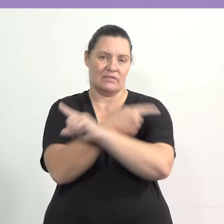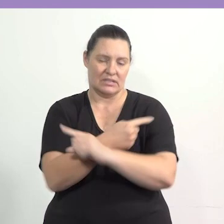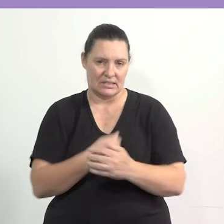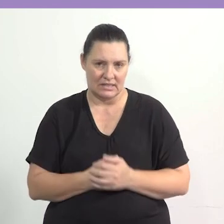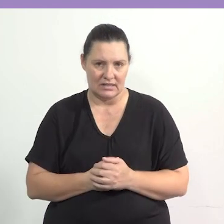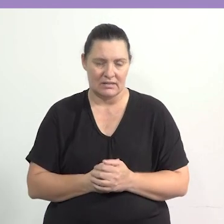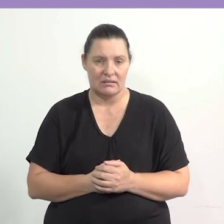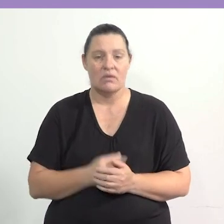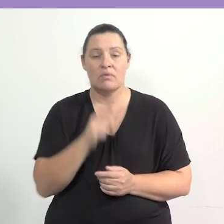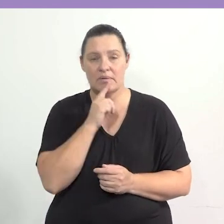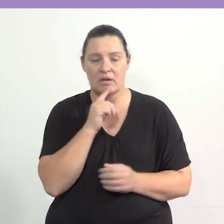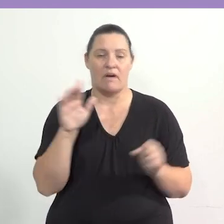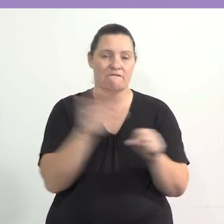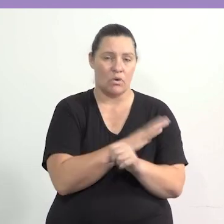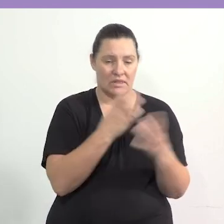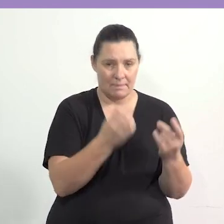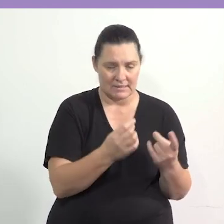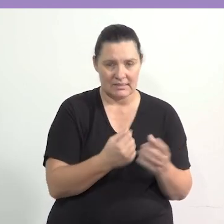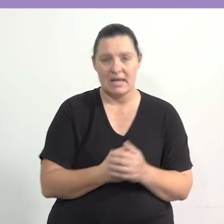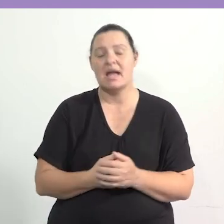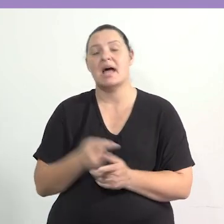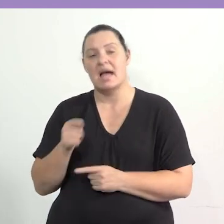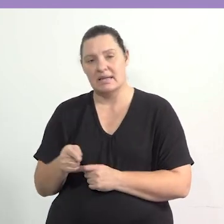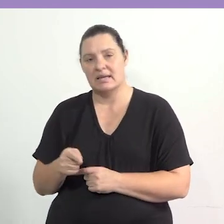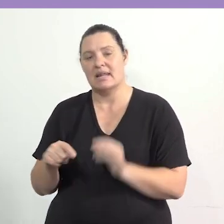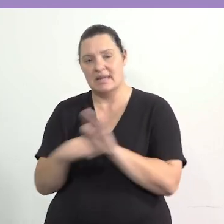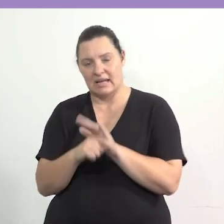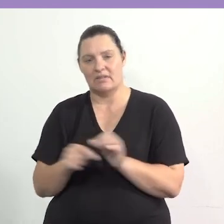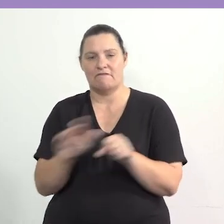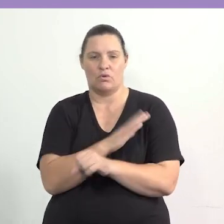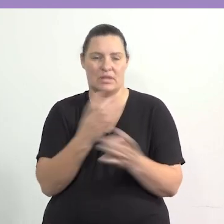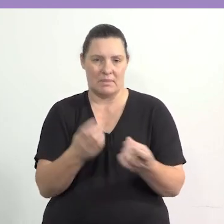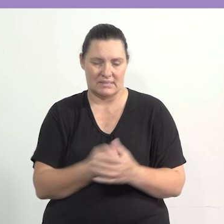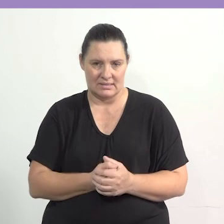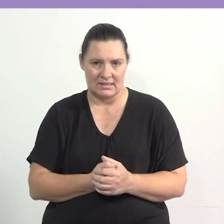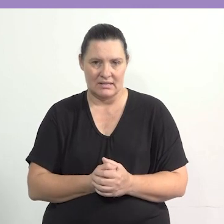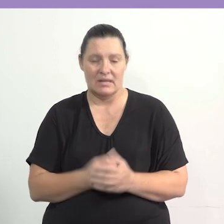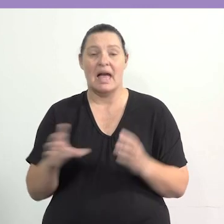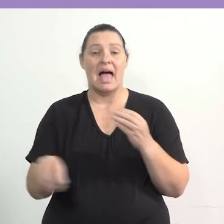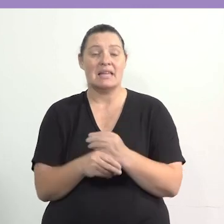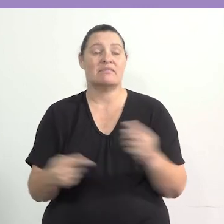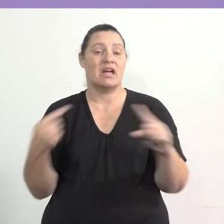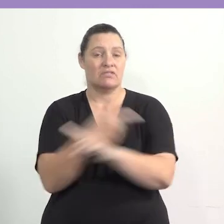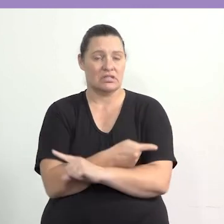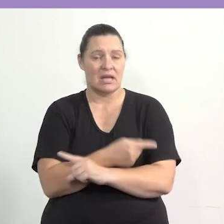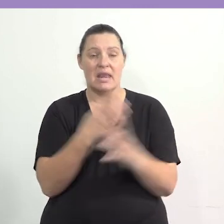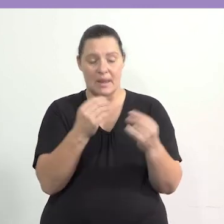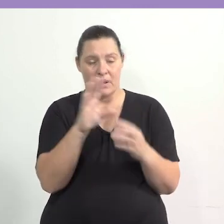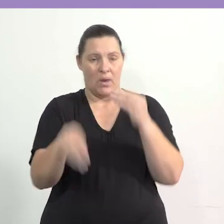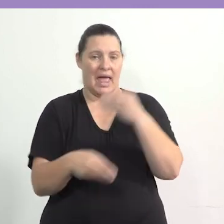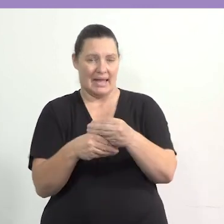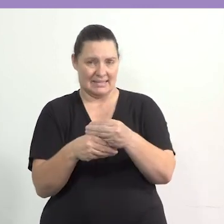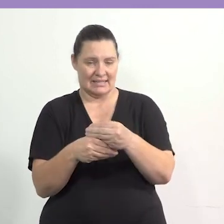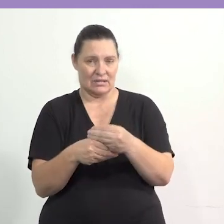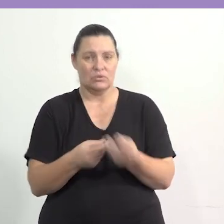inverse. Remember, integers were the whole numbers and negative whole numbers, and then our additive inverse was the number that you